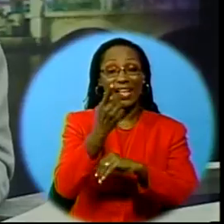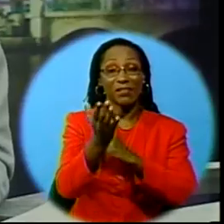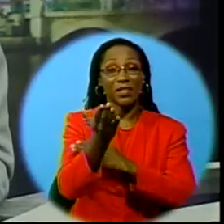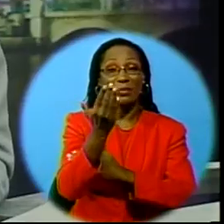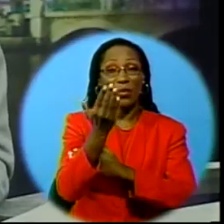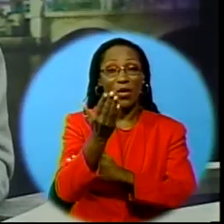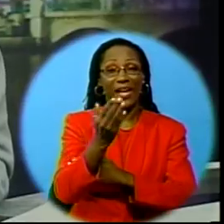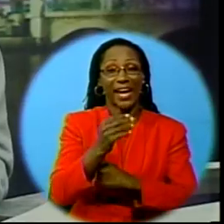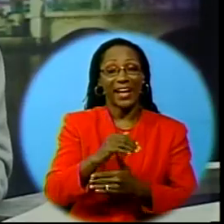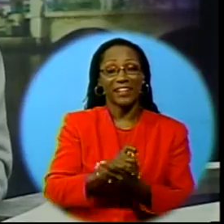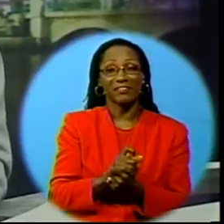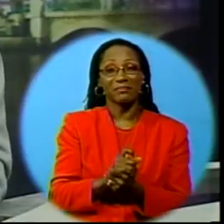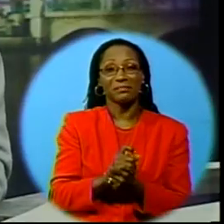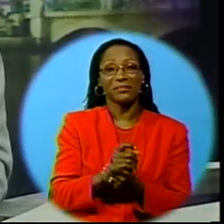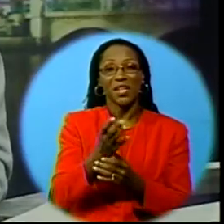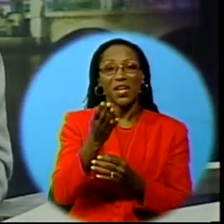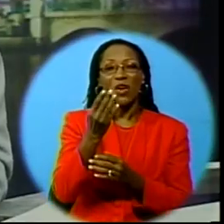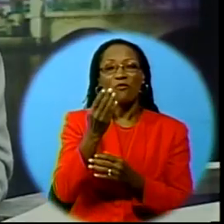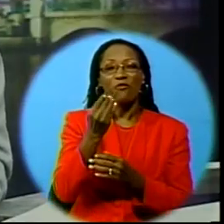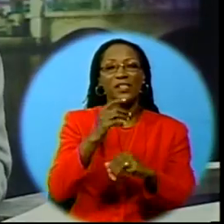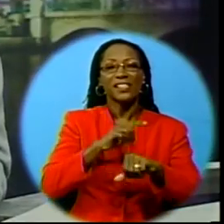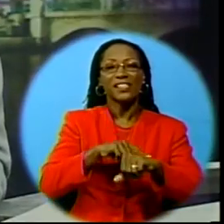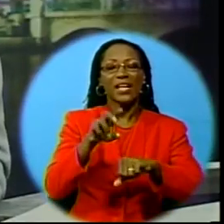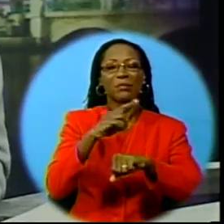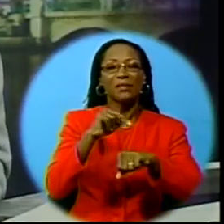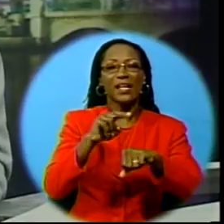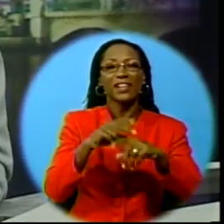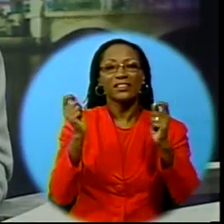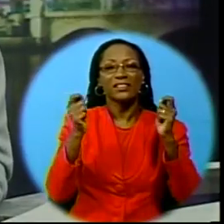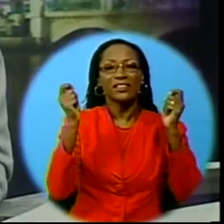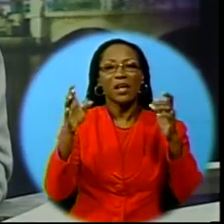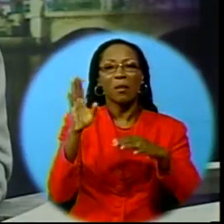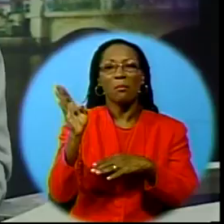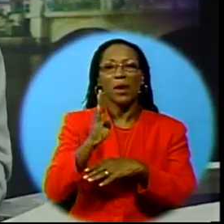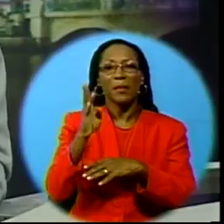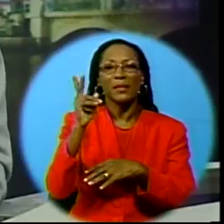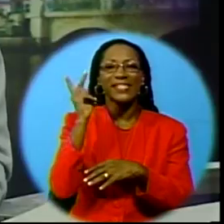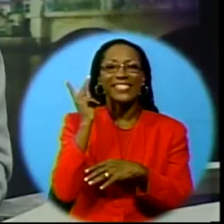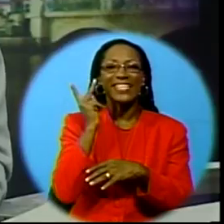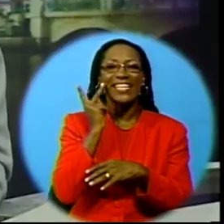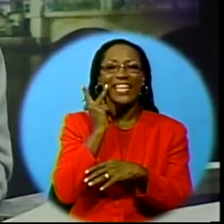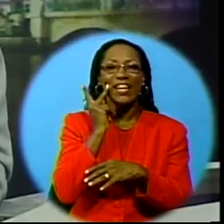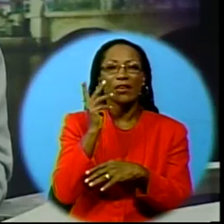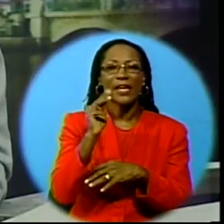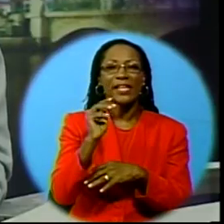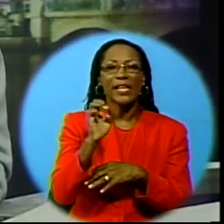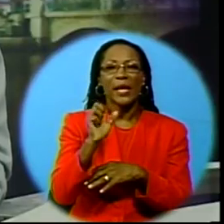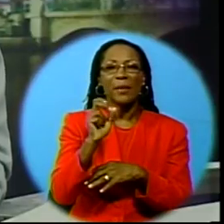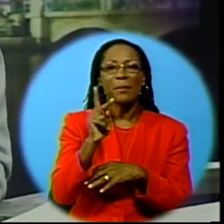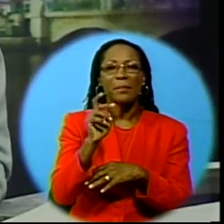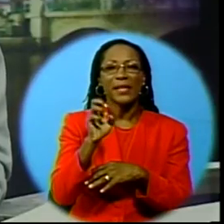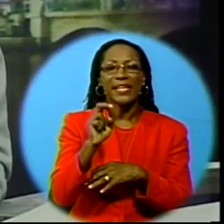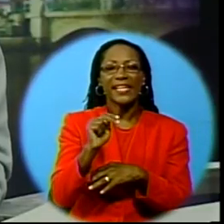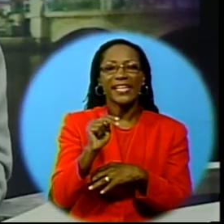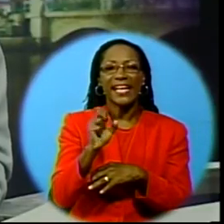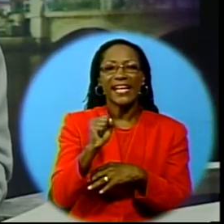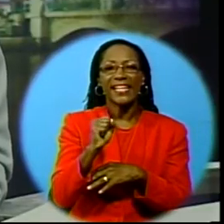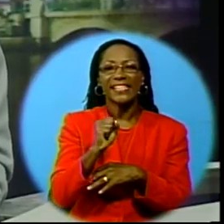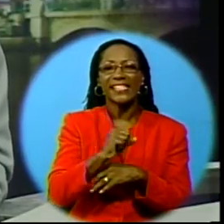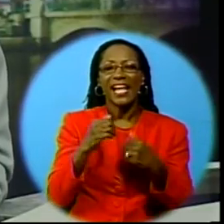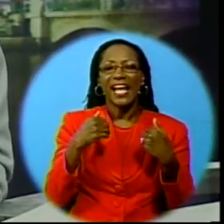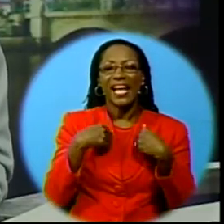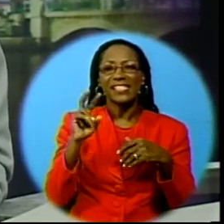a.m. Well, 14-time national champion of Barbados, Karen Meekins, has secured her second senior Caribbean squash